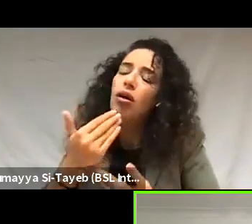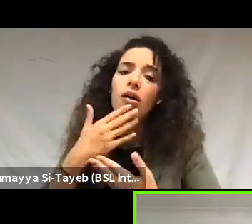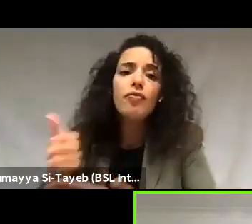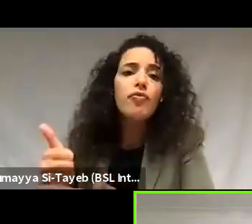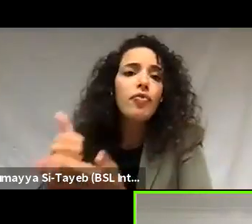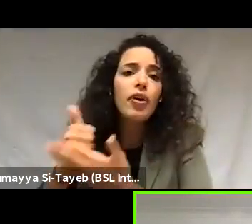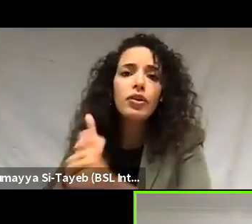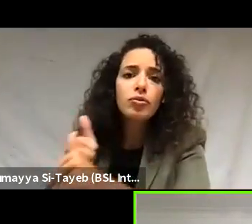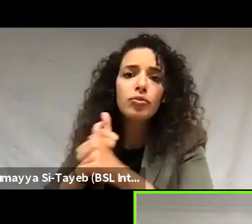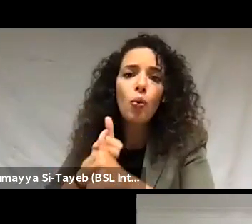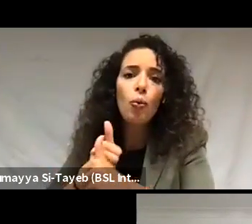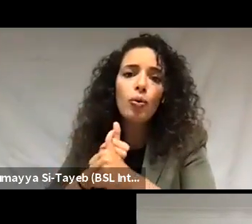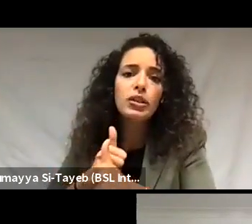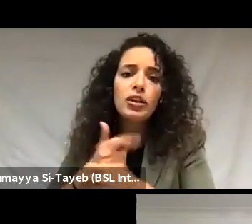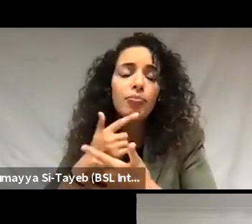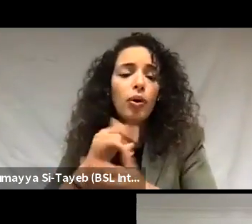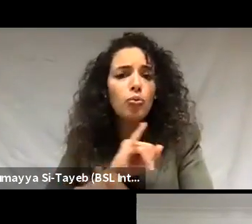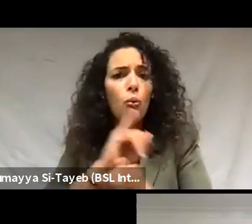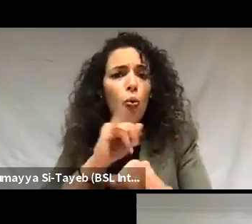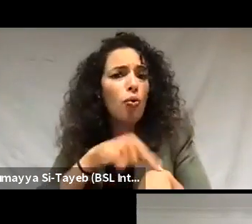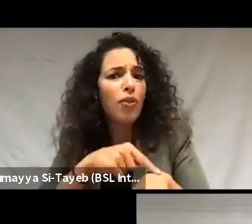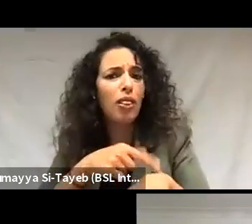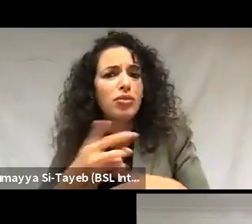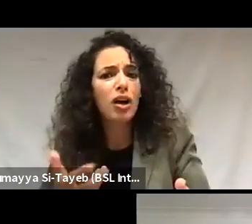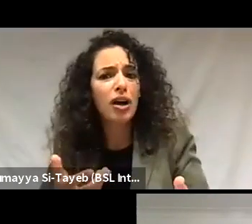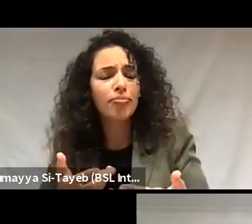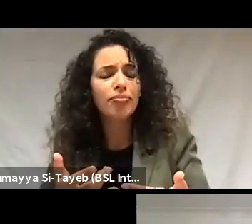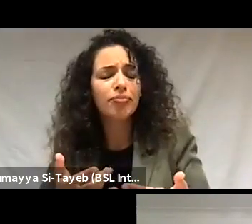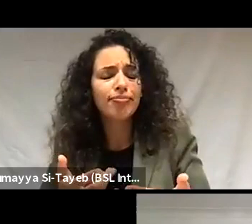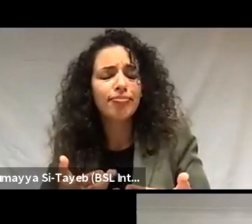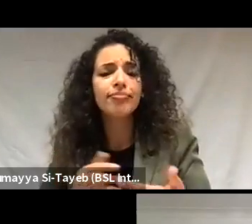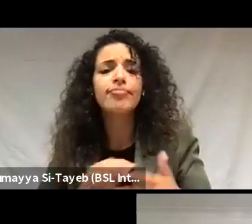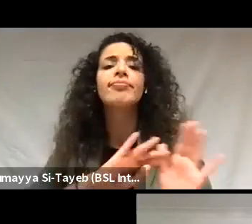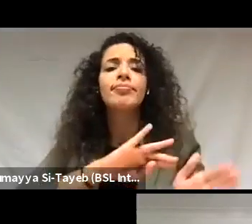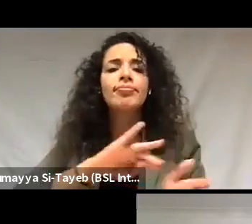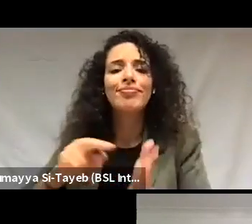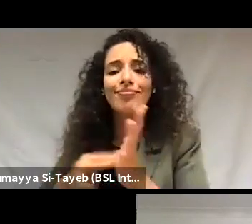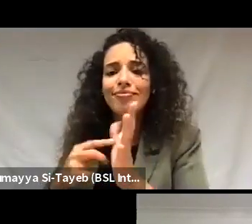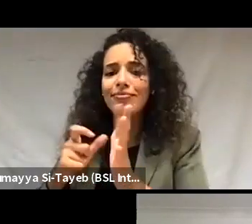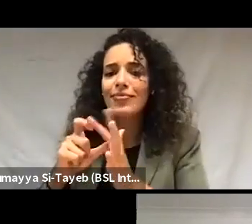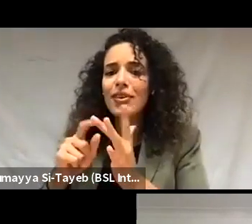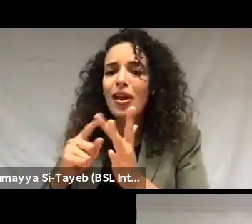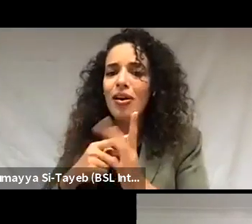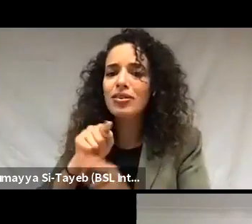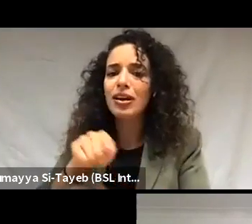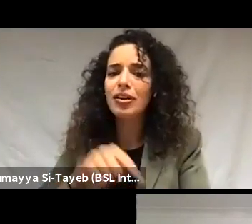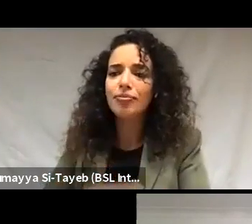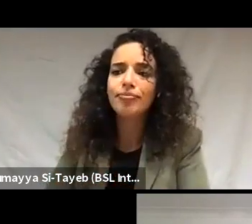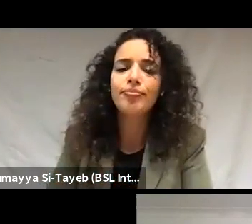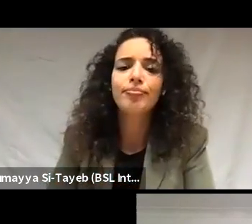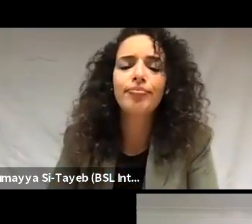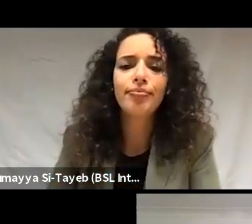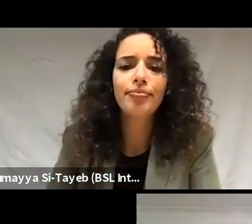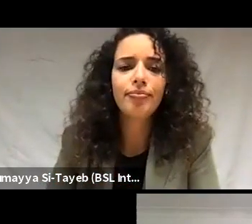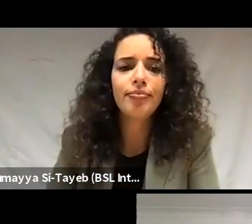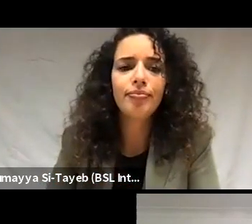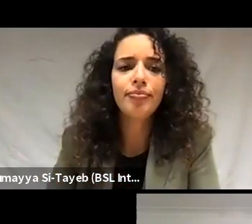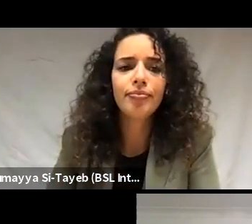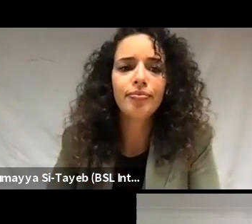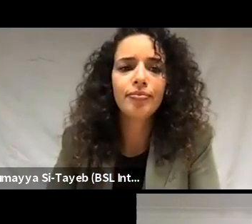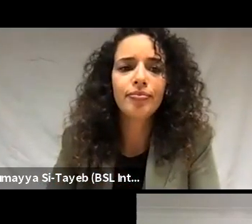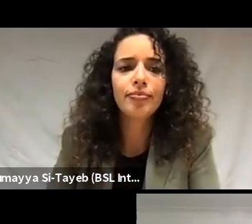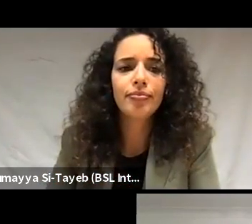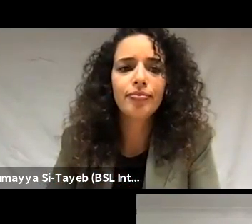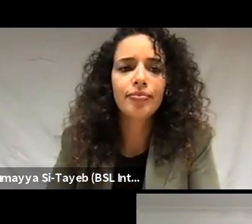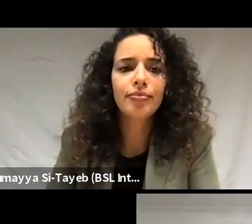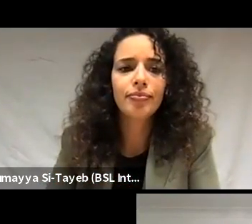this matter. Nadia, are you there? Because I know you're... Yeah. Yeah, can you just tell us what the